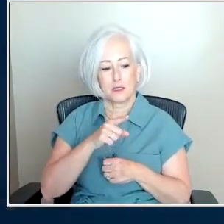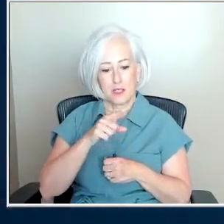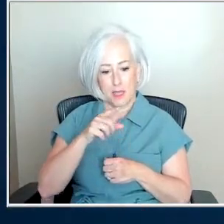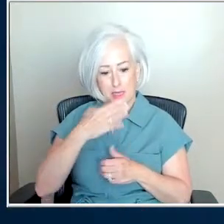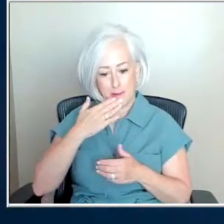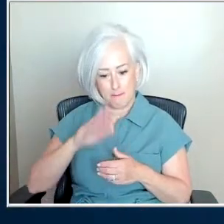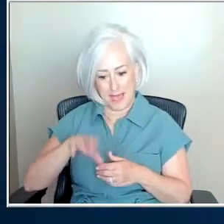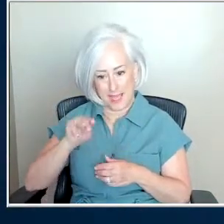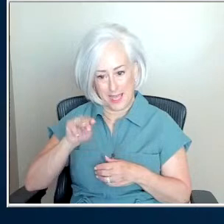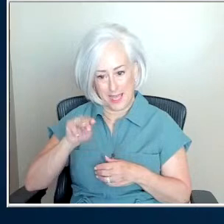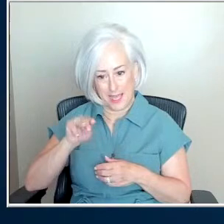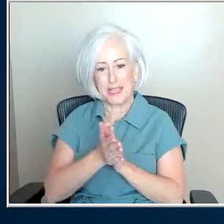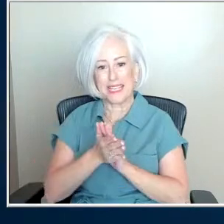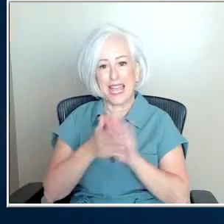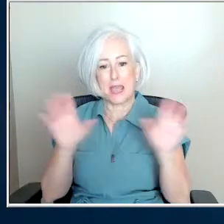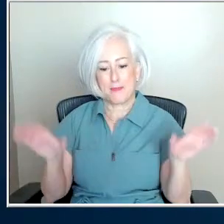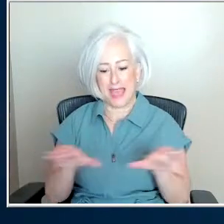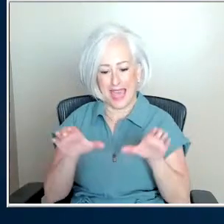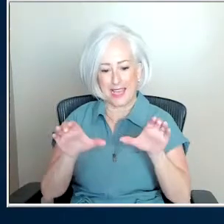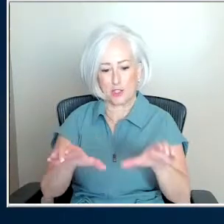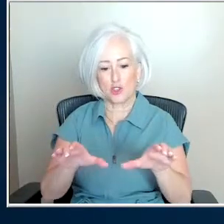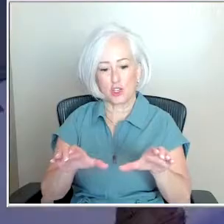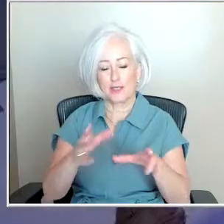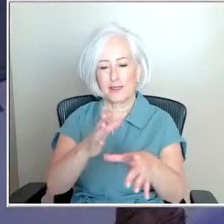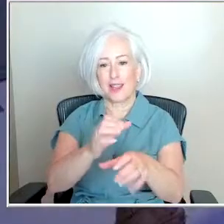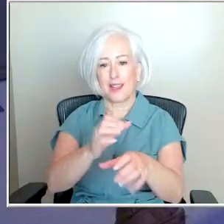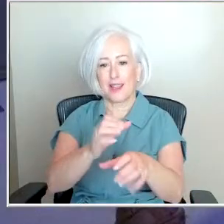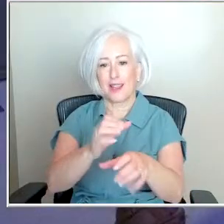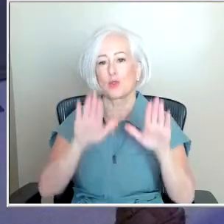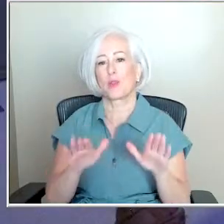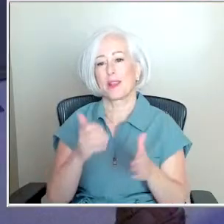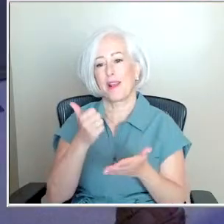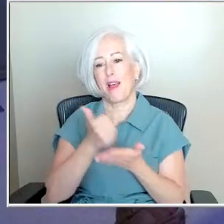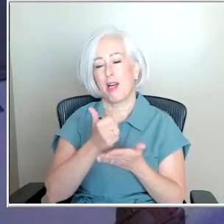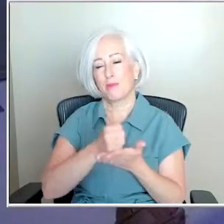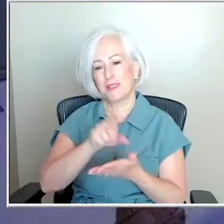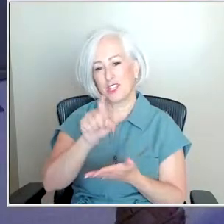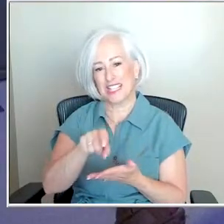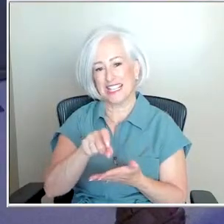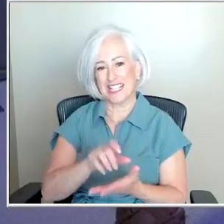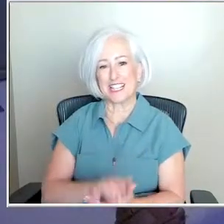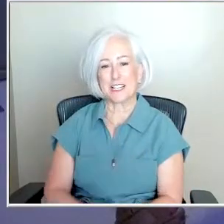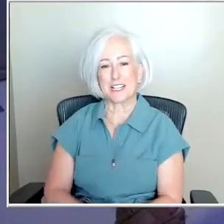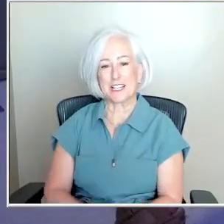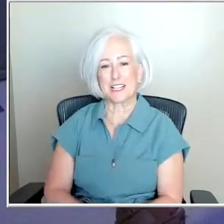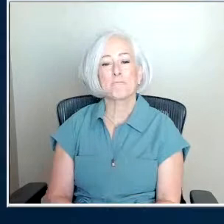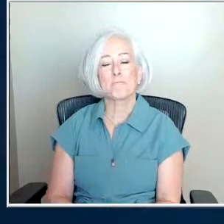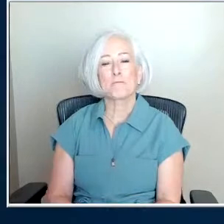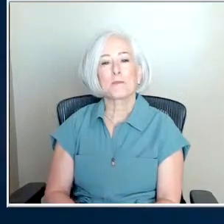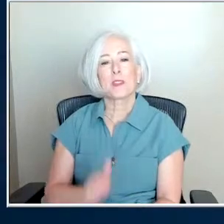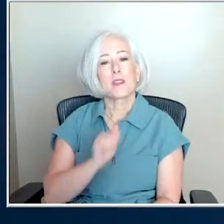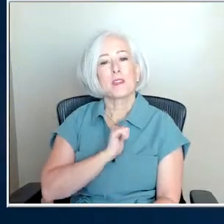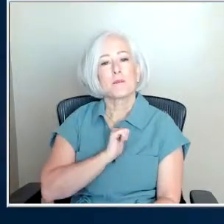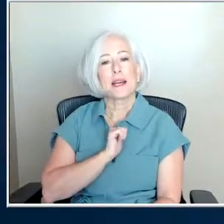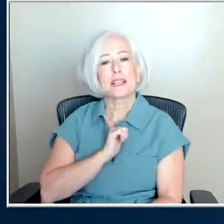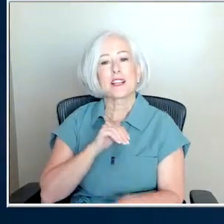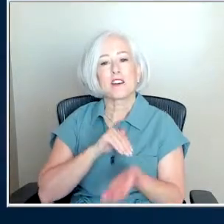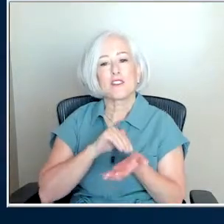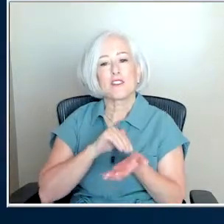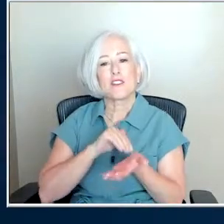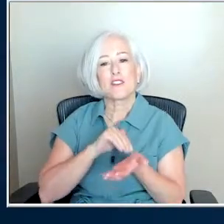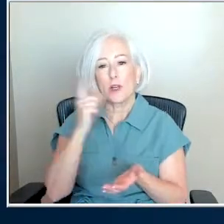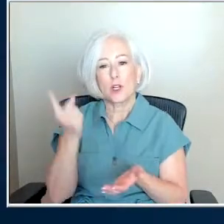the wonderful health results after that. Yes. And as physicians, we don't just treat the cancer, we